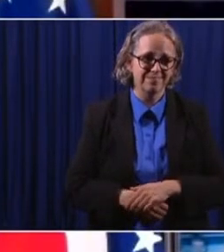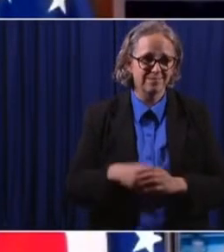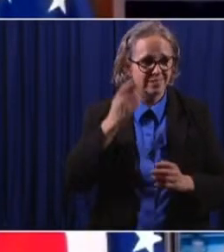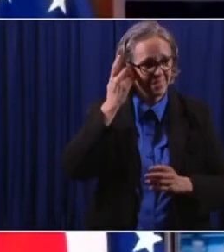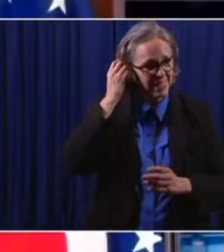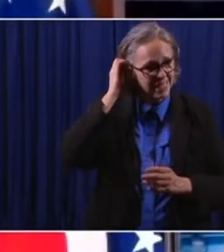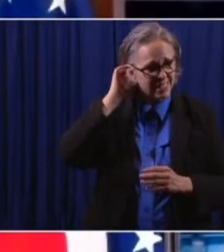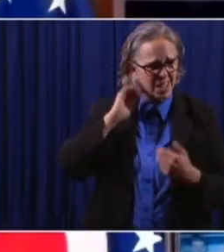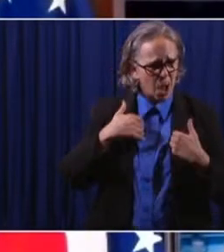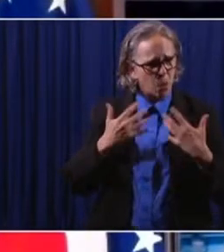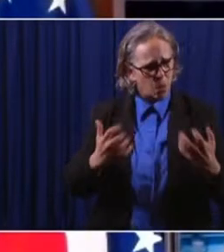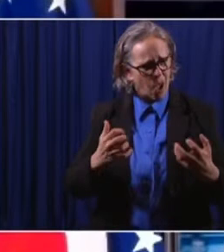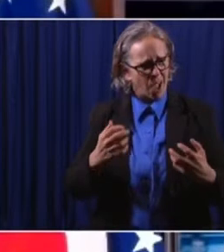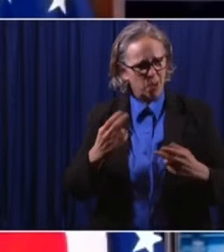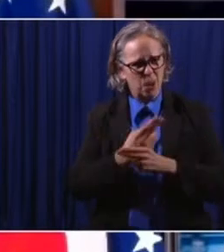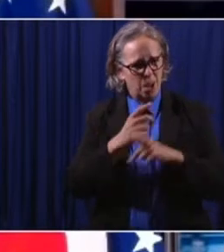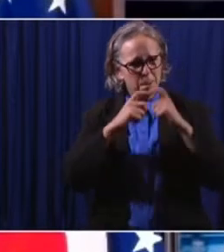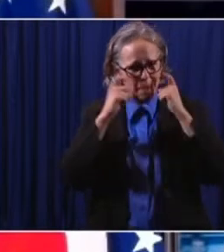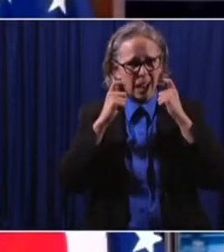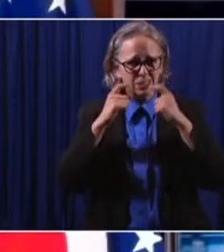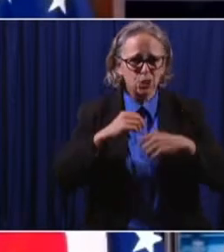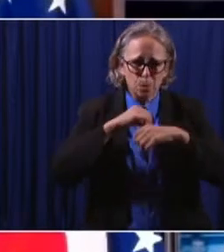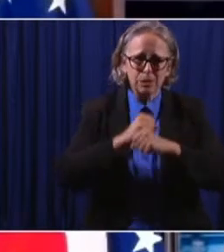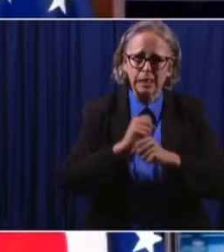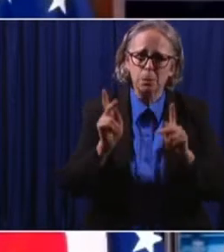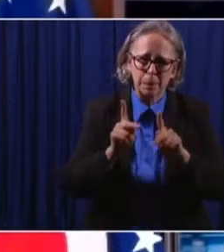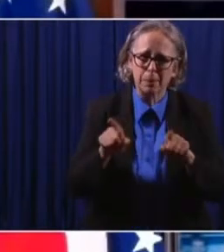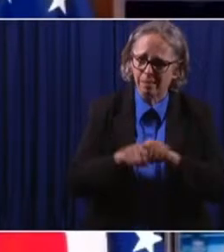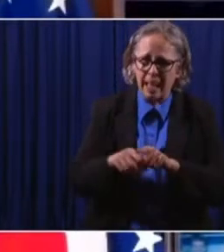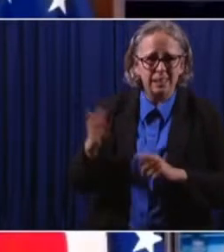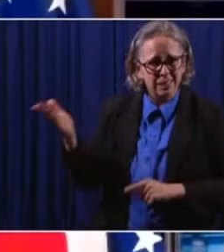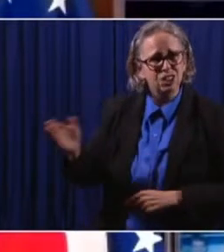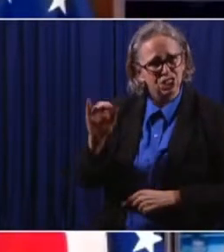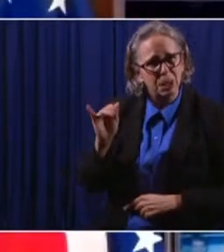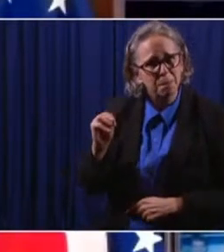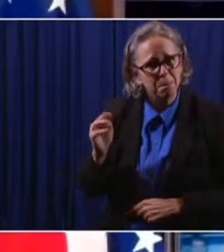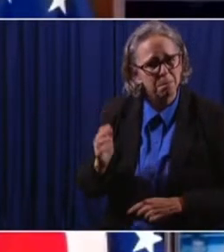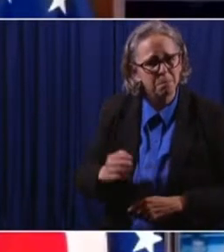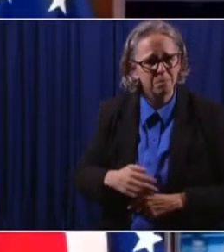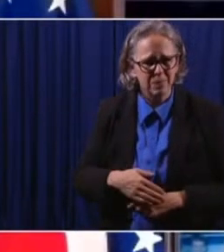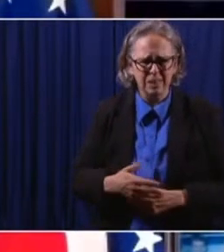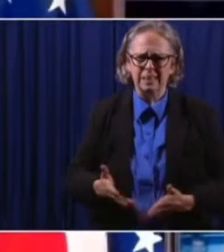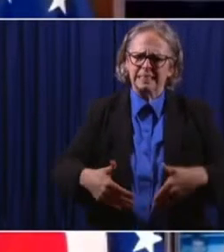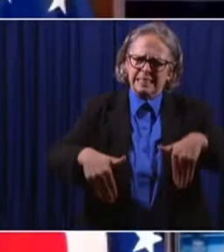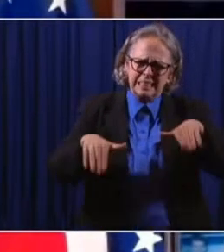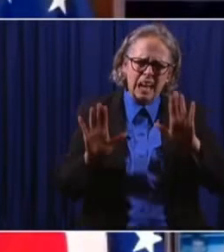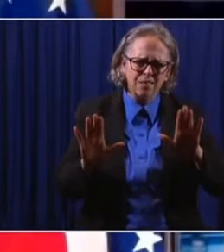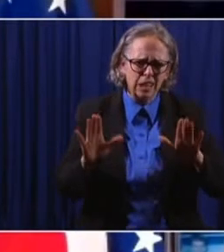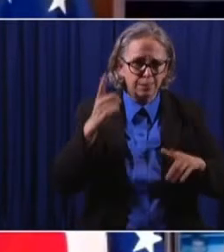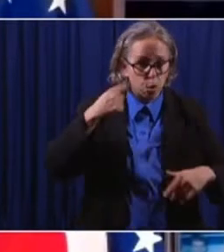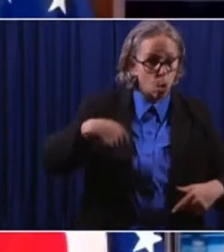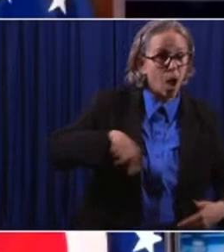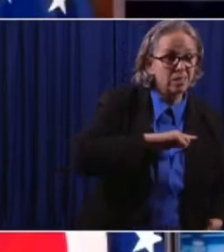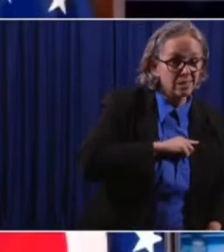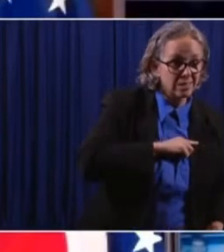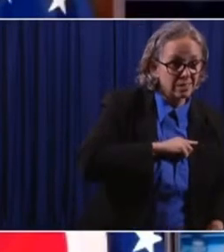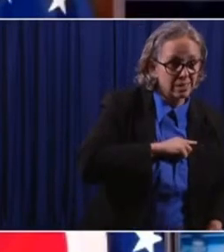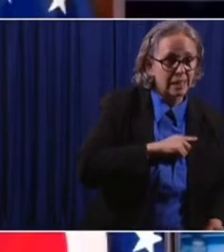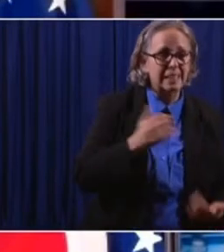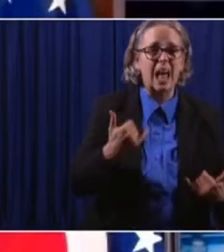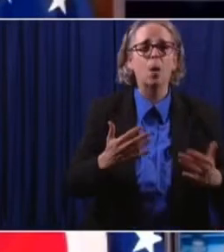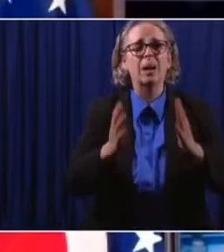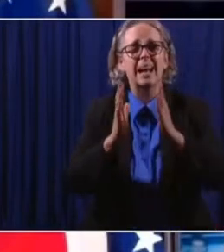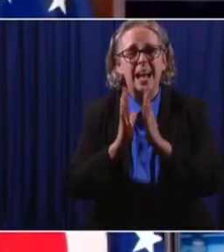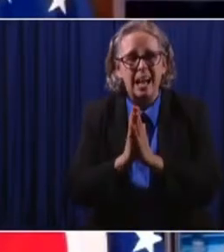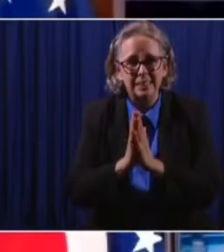mask to protect people like Jim Pee Wee Martin, who sacrificed for us. And it's a small thing to ask of others. And so